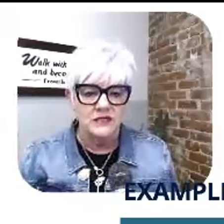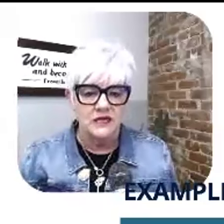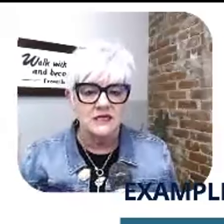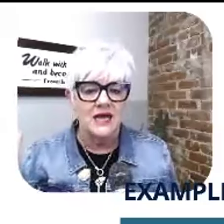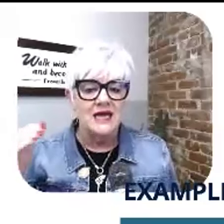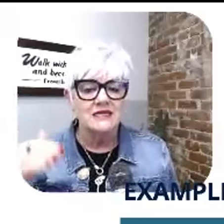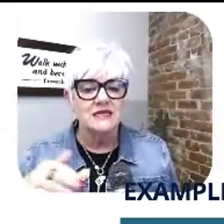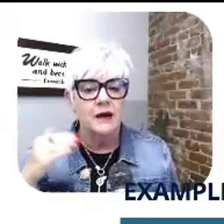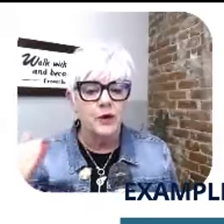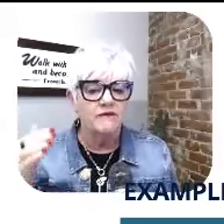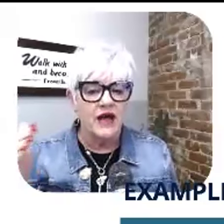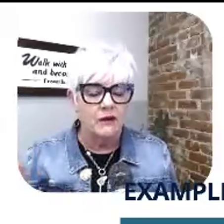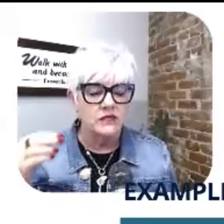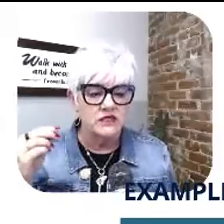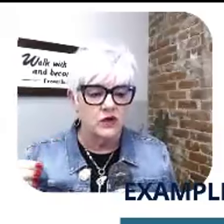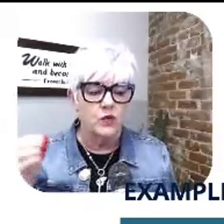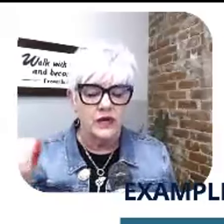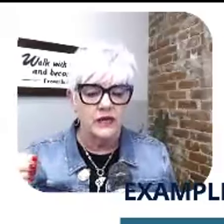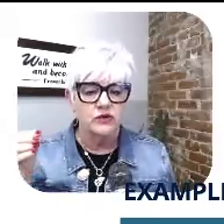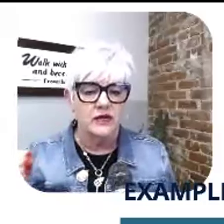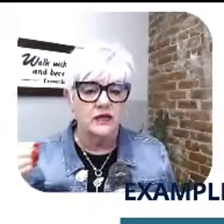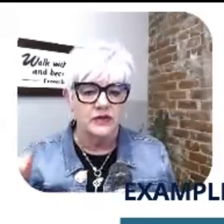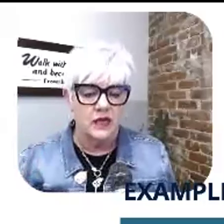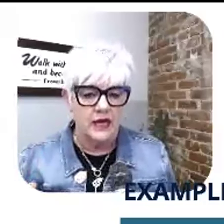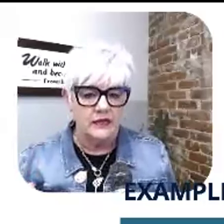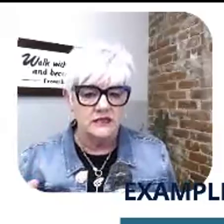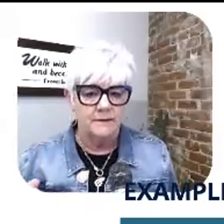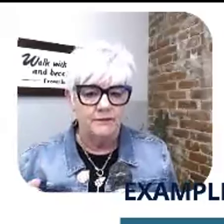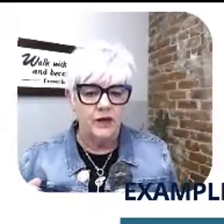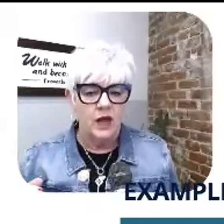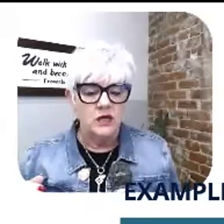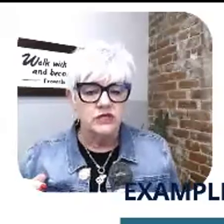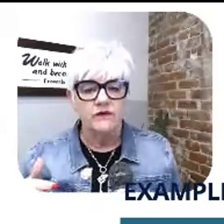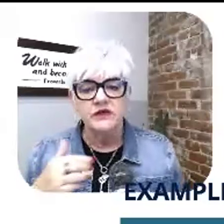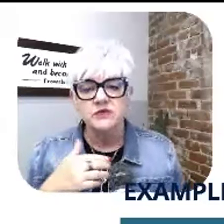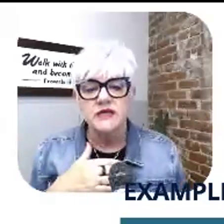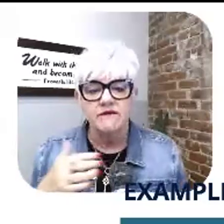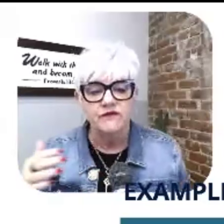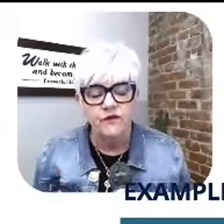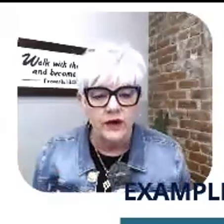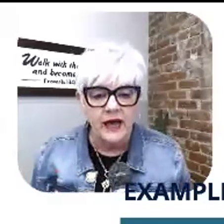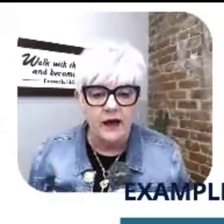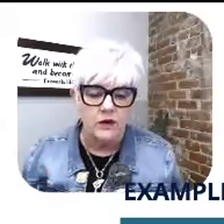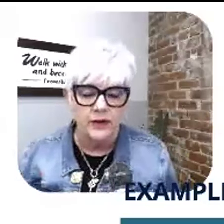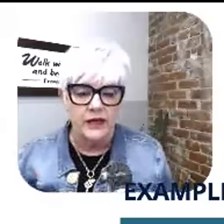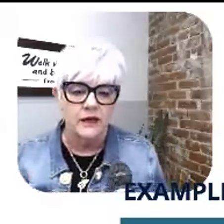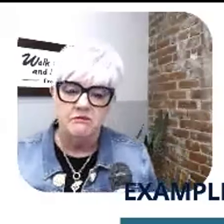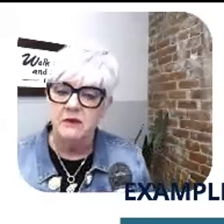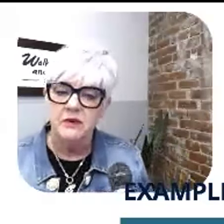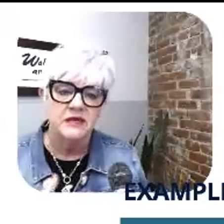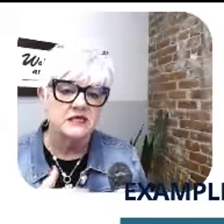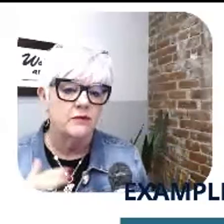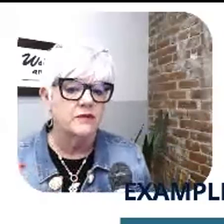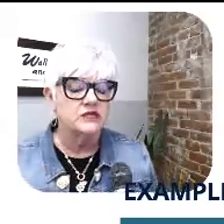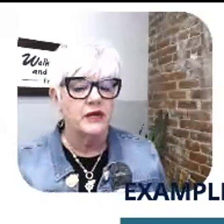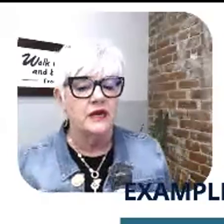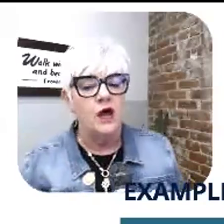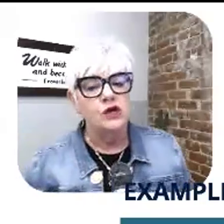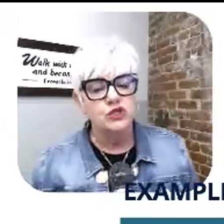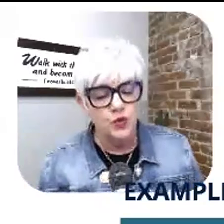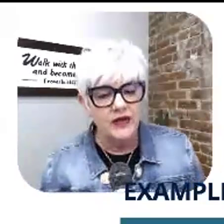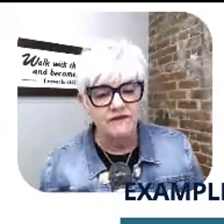your business is the number of hours that you're working directly with clients. So if this was a 40-hour week, it would be somewhere